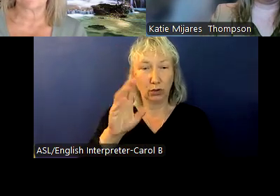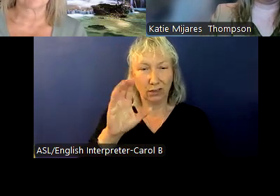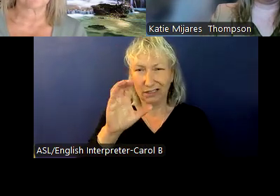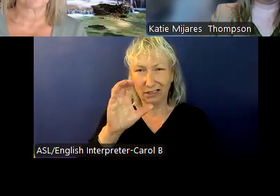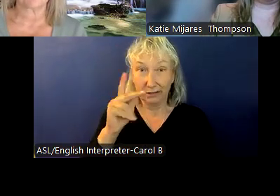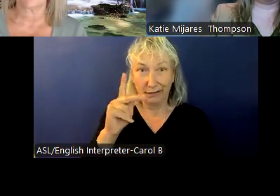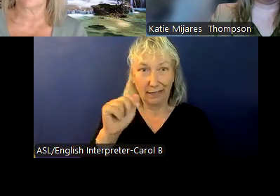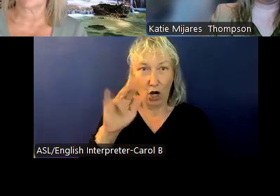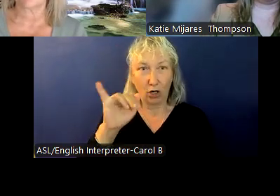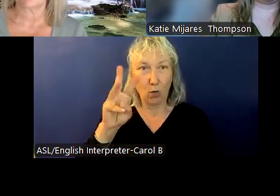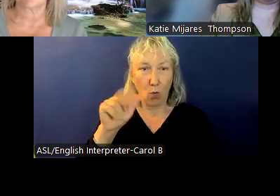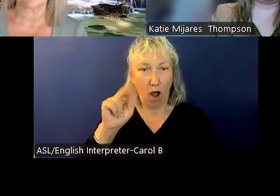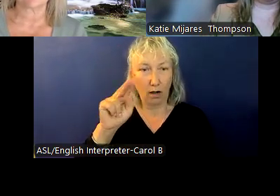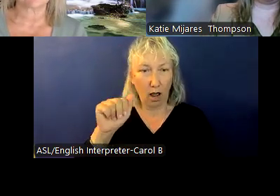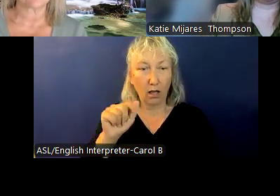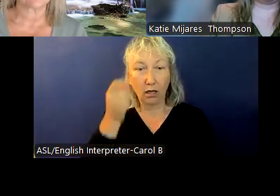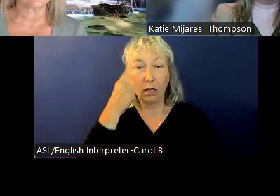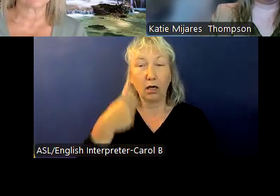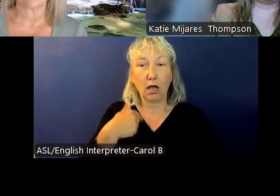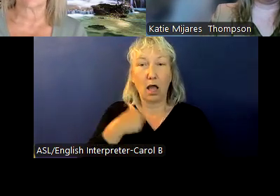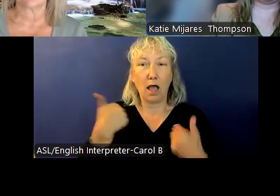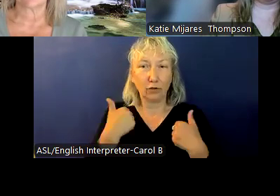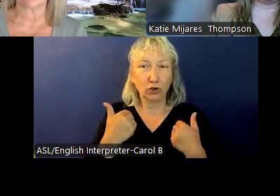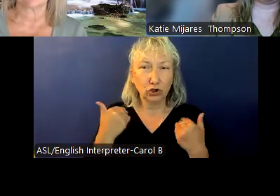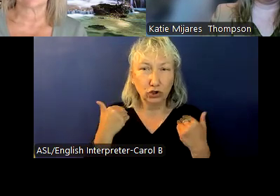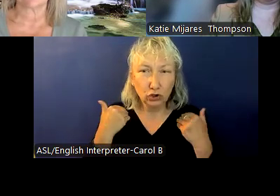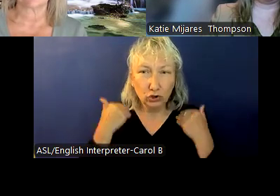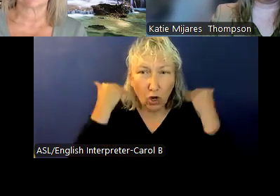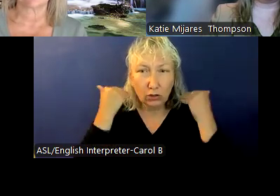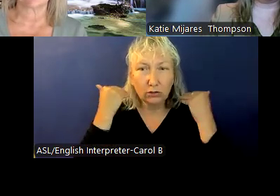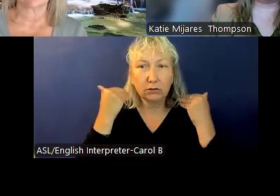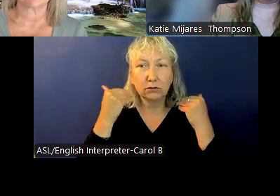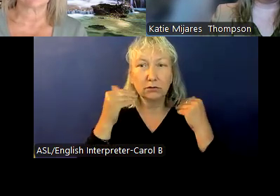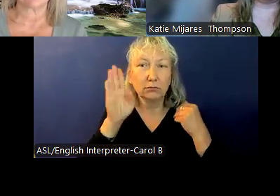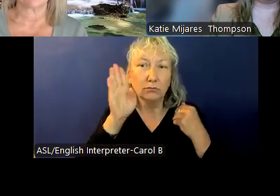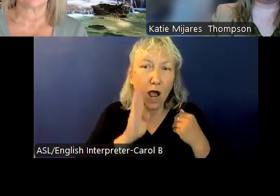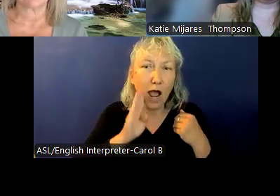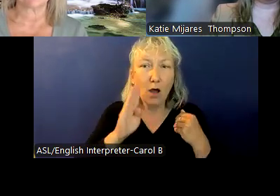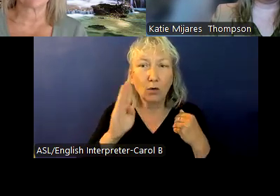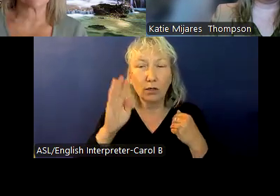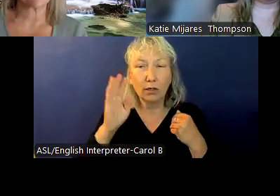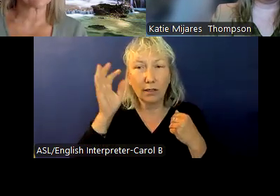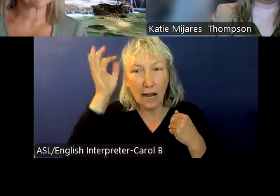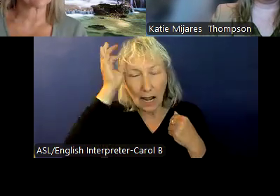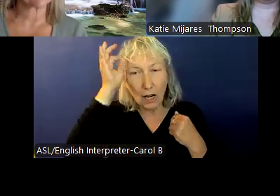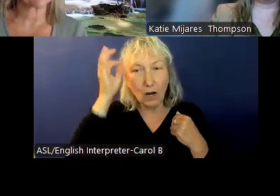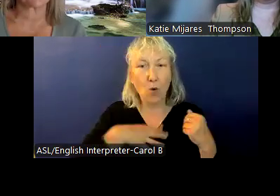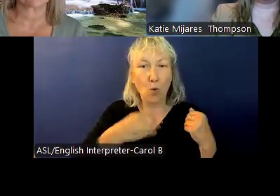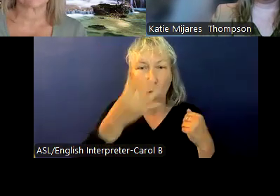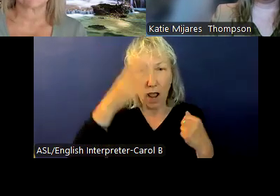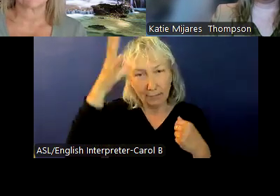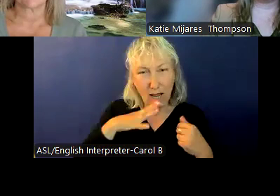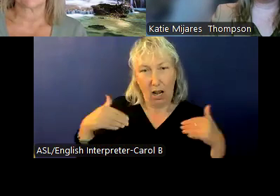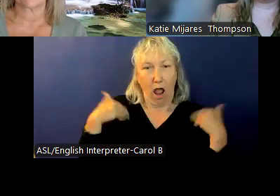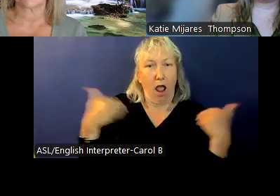able to see me, I have shortish, curly, brown blonde hair. I'm a white man, early 20s. I've